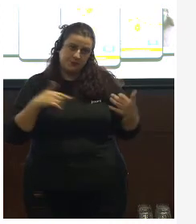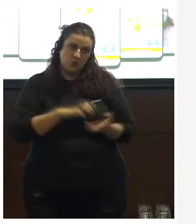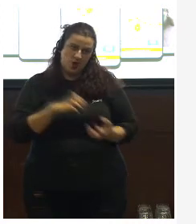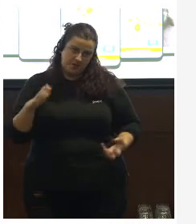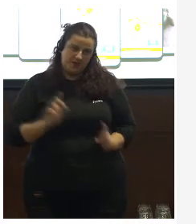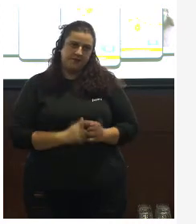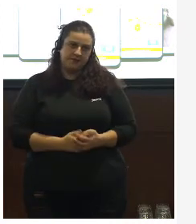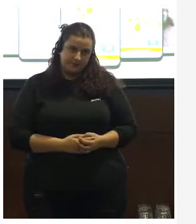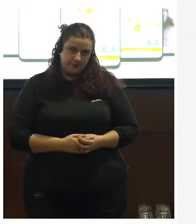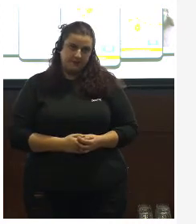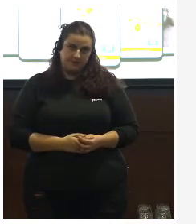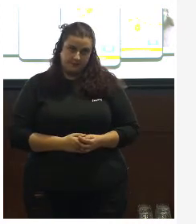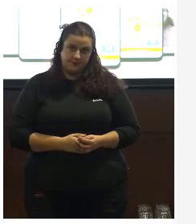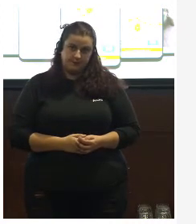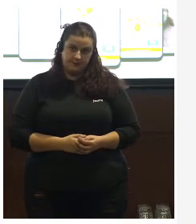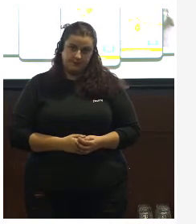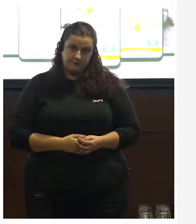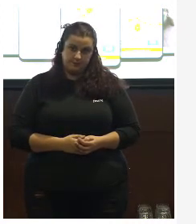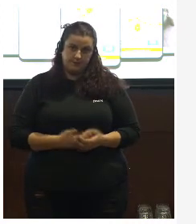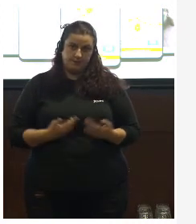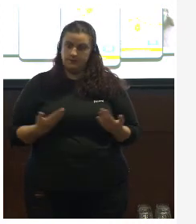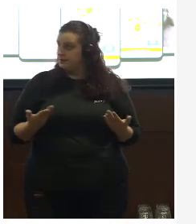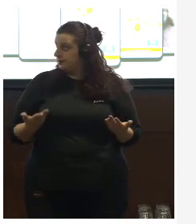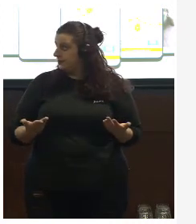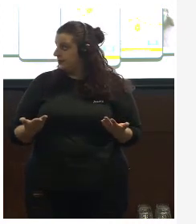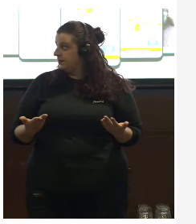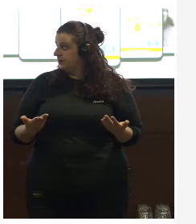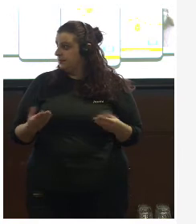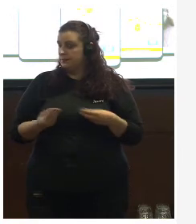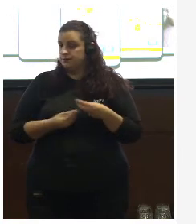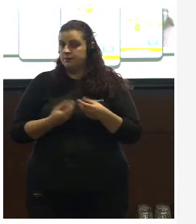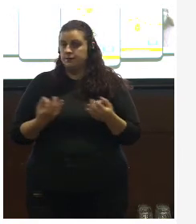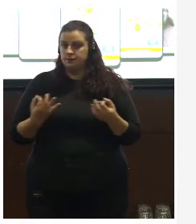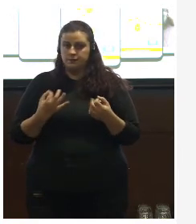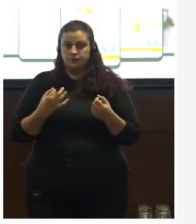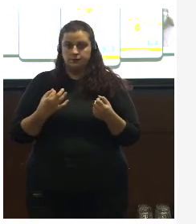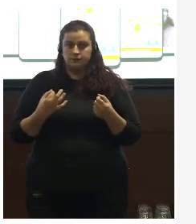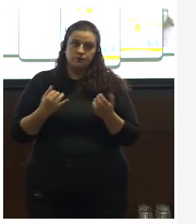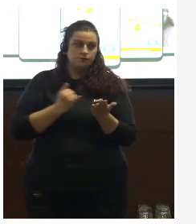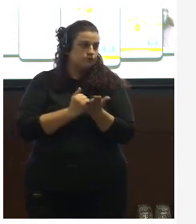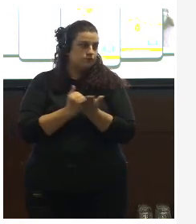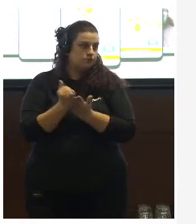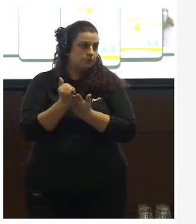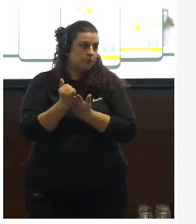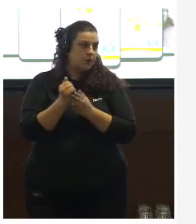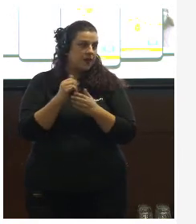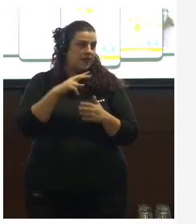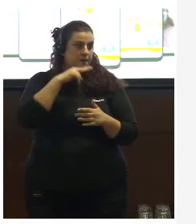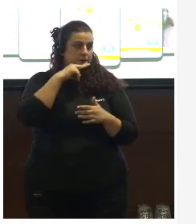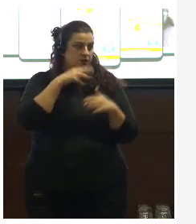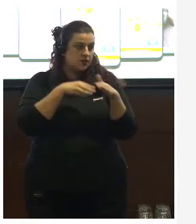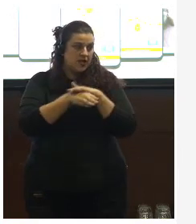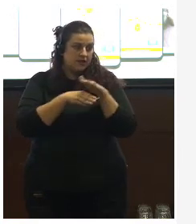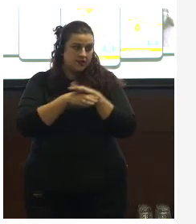to users to find accessible toilets, to add accessible toilets, including pictures, so people know where to go on the go,